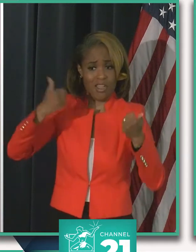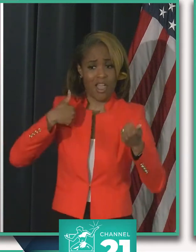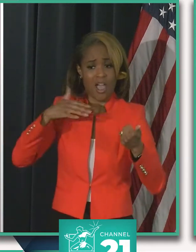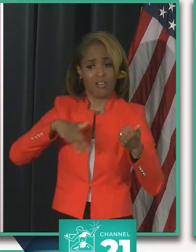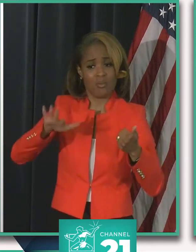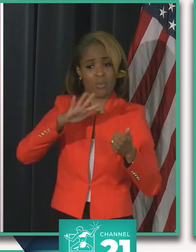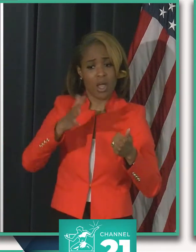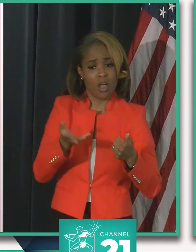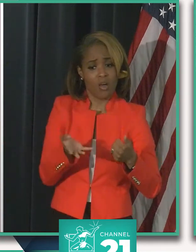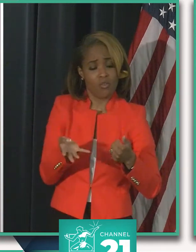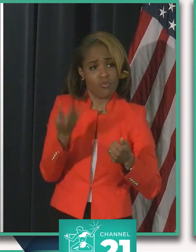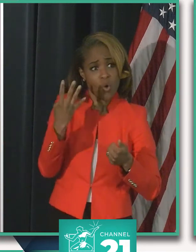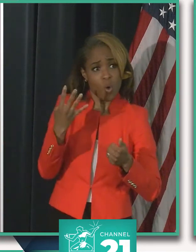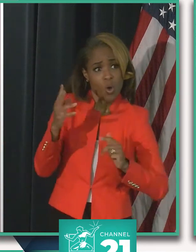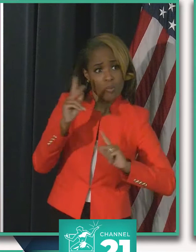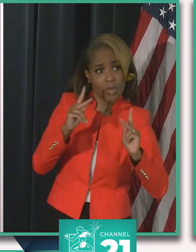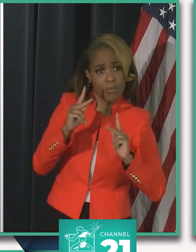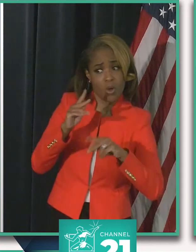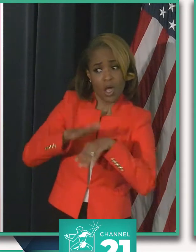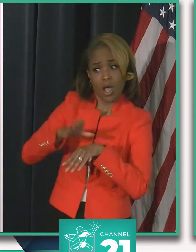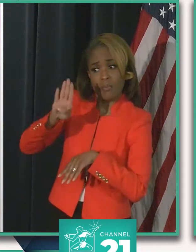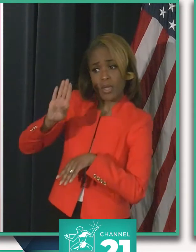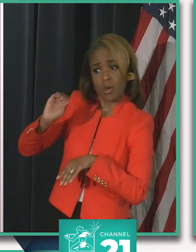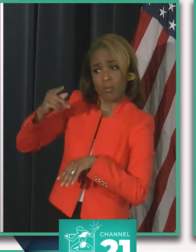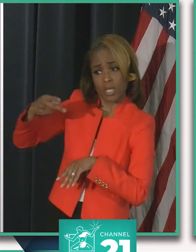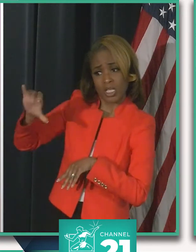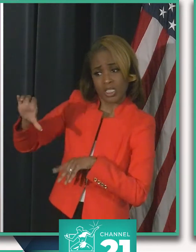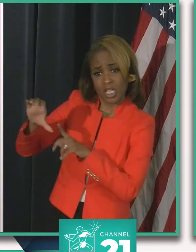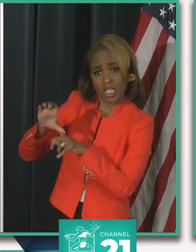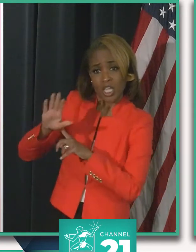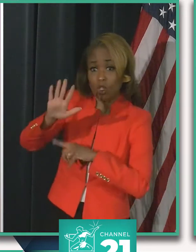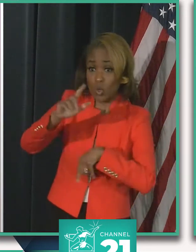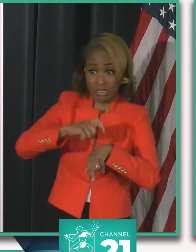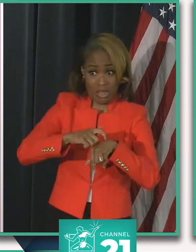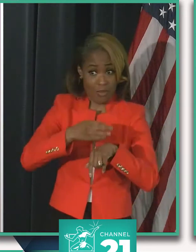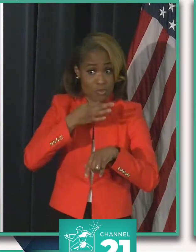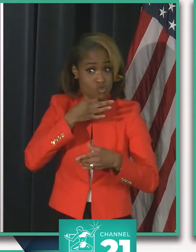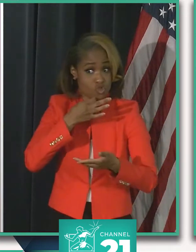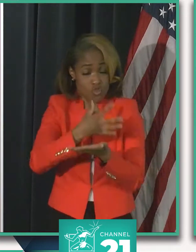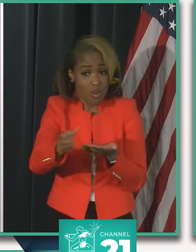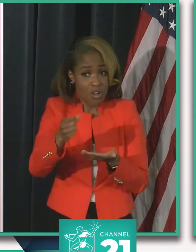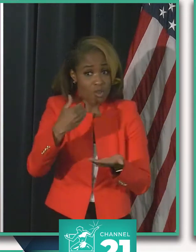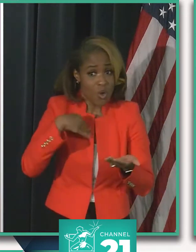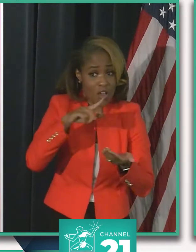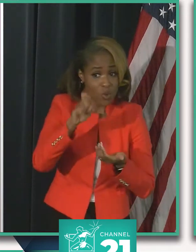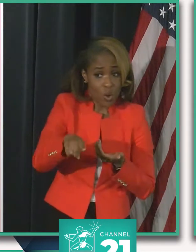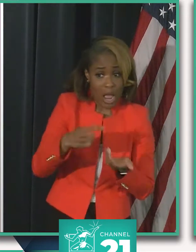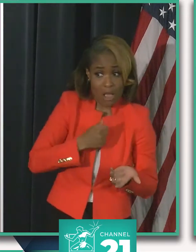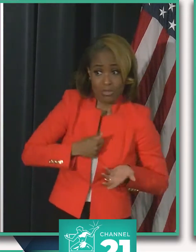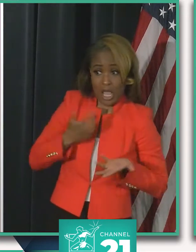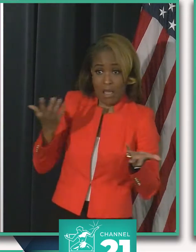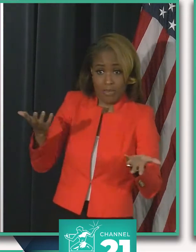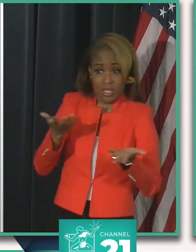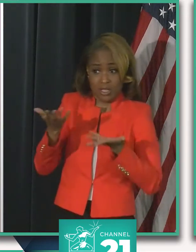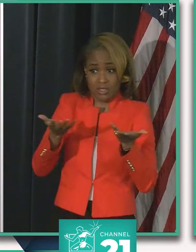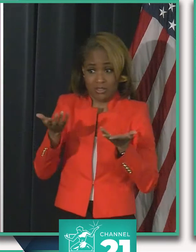4 minions on the BOPC. All right, your time's going to be up. Is you have a particular question? I'm sorry,